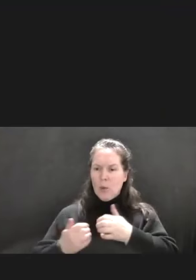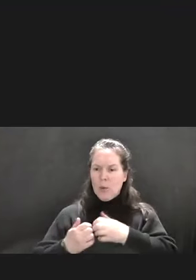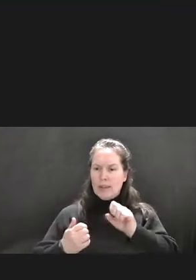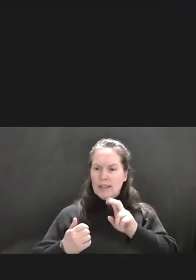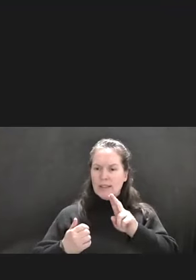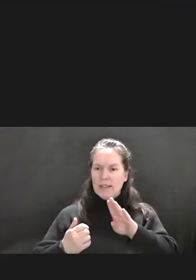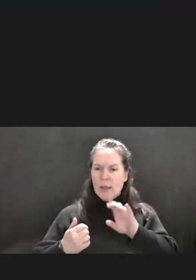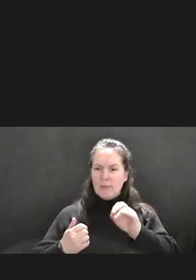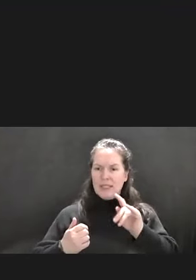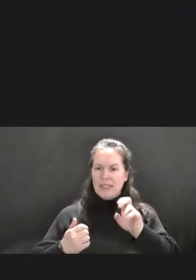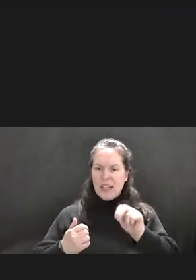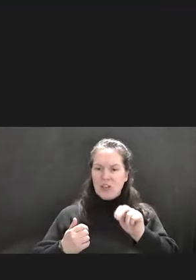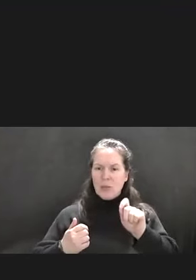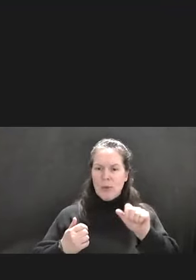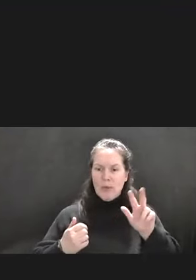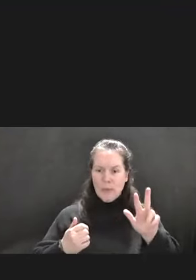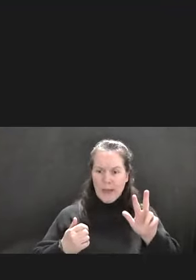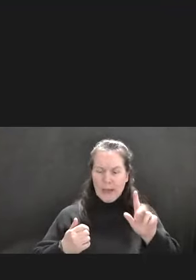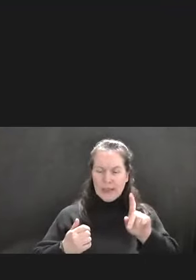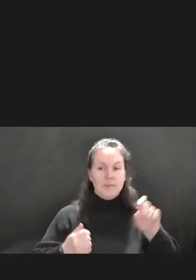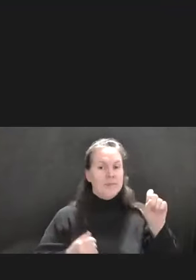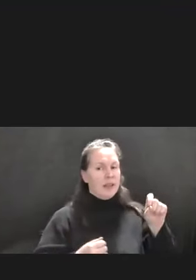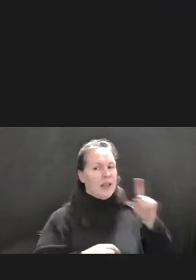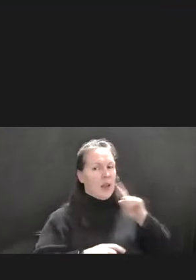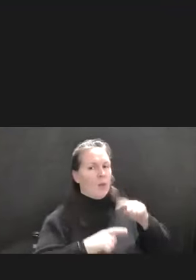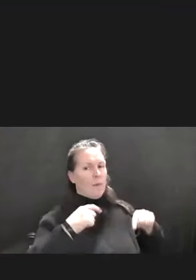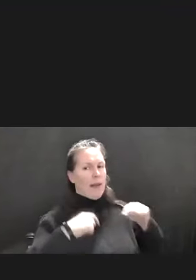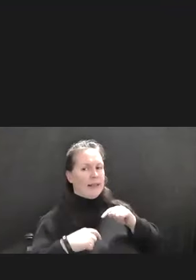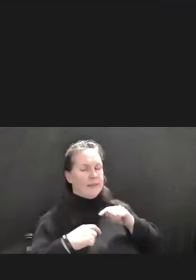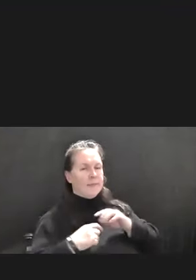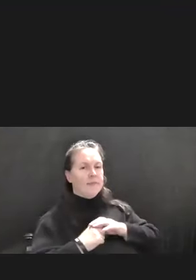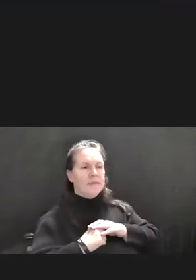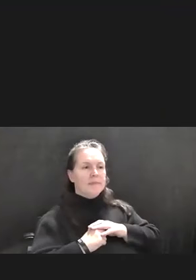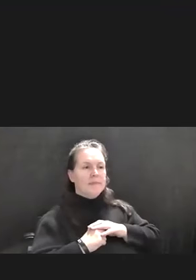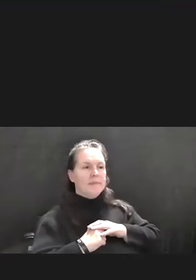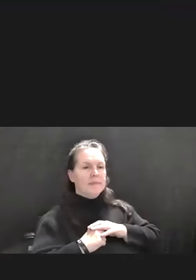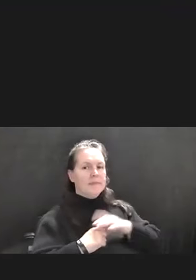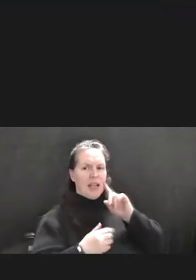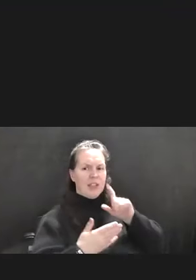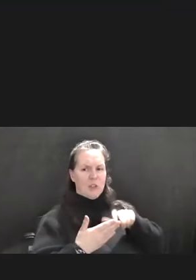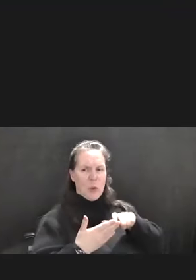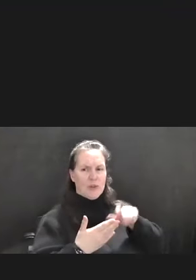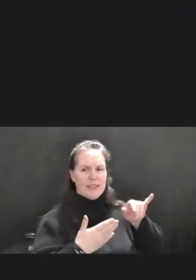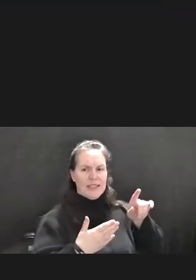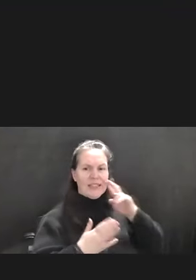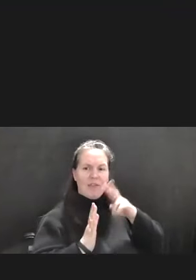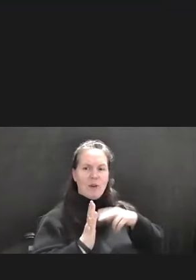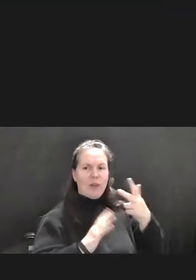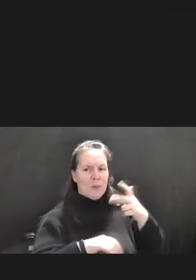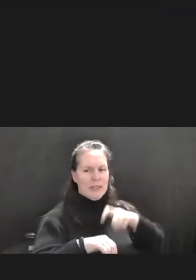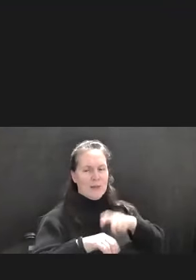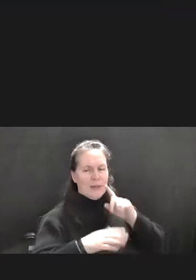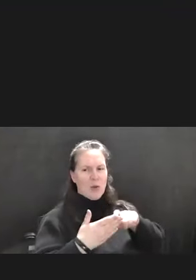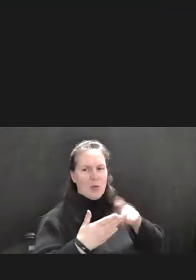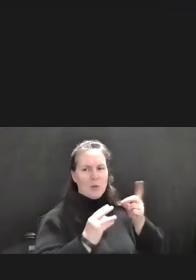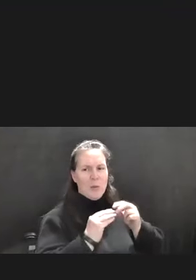or point three. Right. Okay, I'll go back. And I just noticed this and I've read this three times. So it